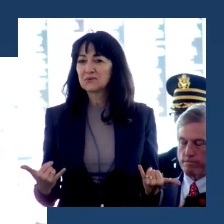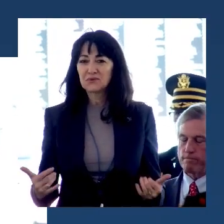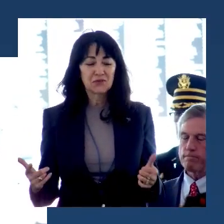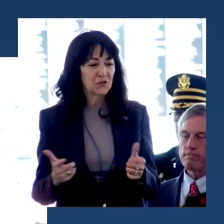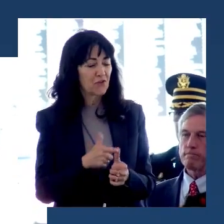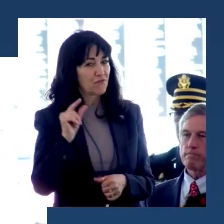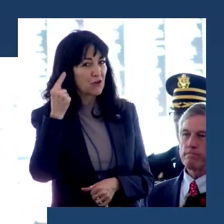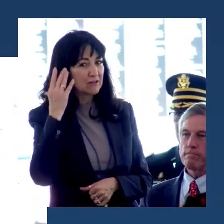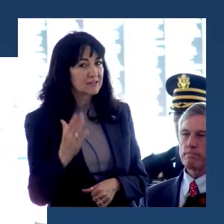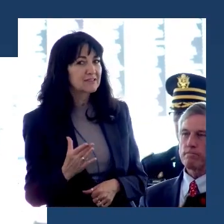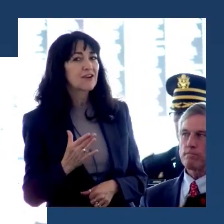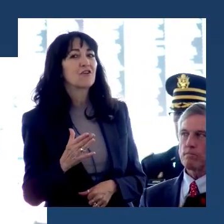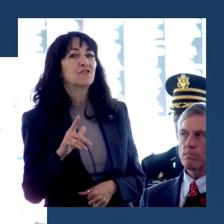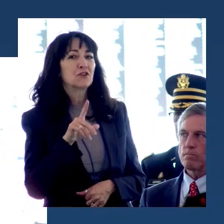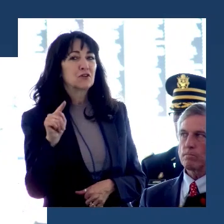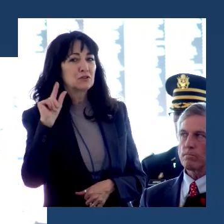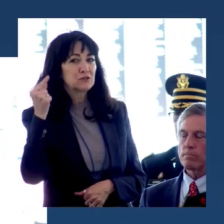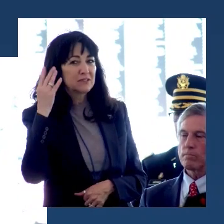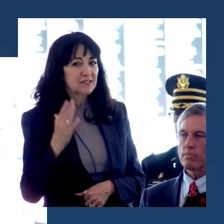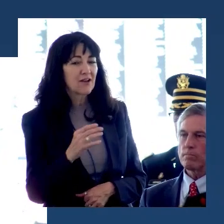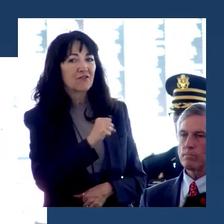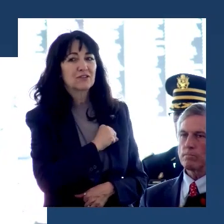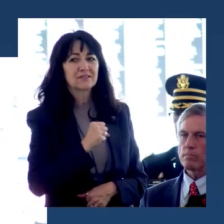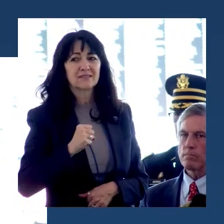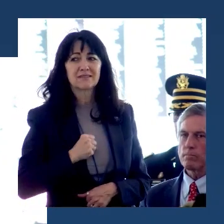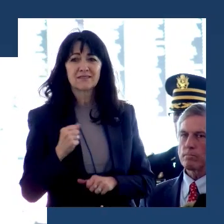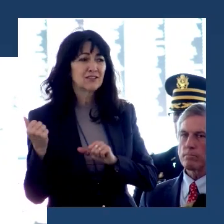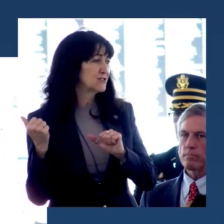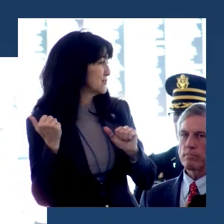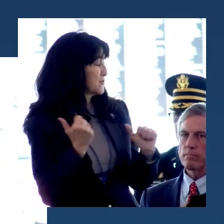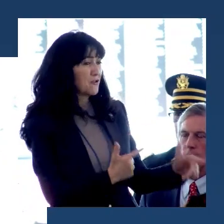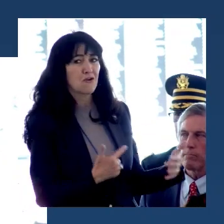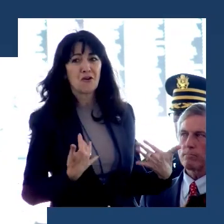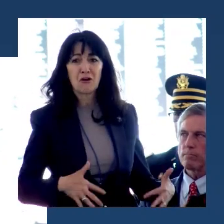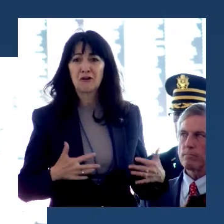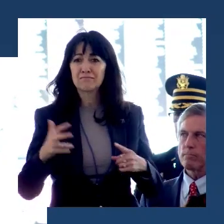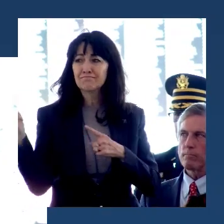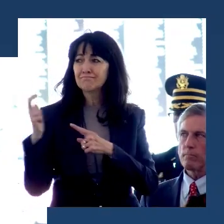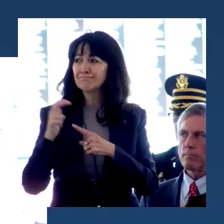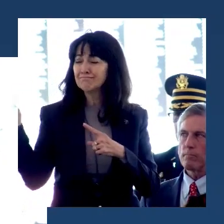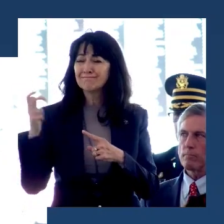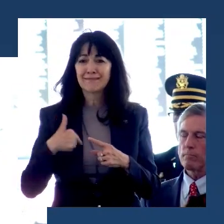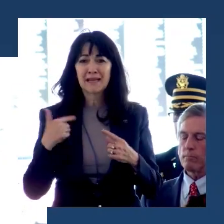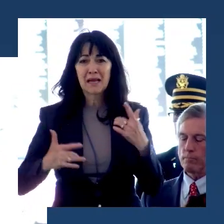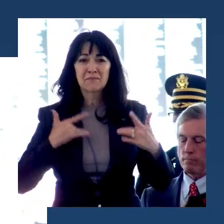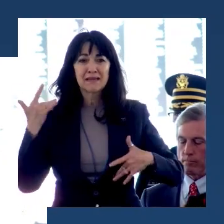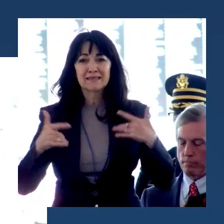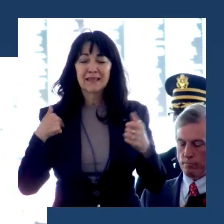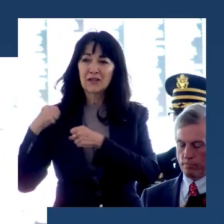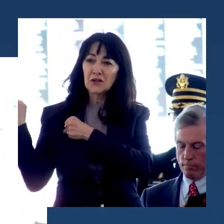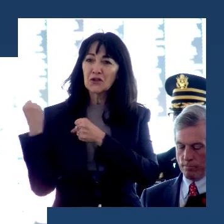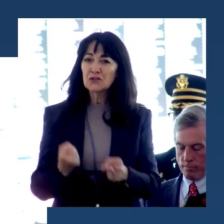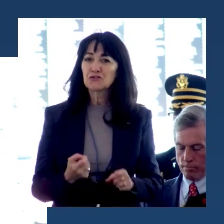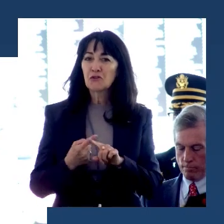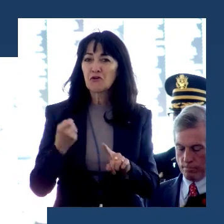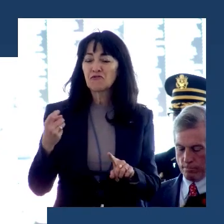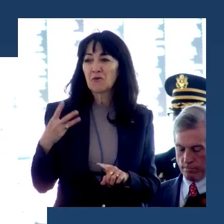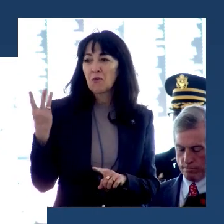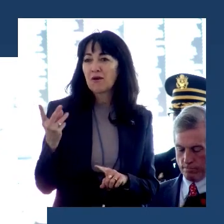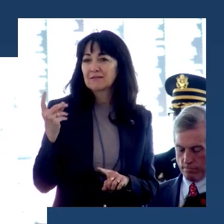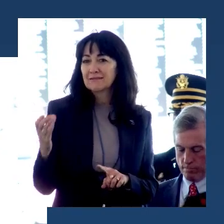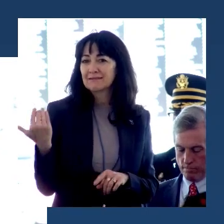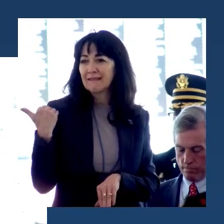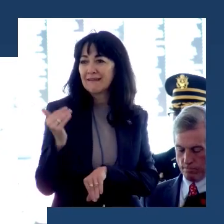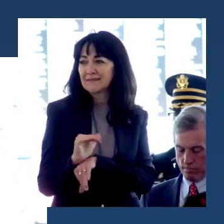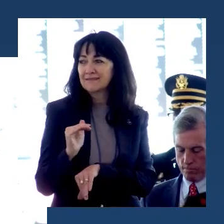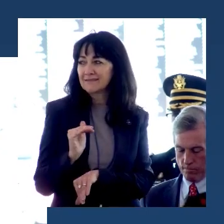Lieutenant Governor, Senator, and all of you guys are all rock stars. I'm so excited to be here. I drove up last night from Washington, D.C.,